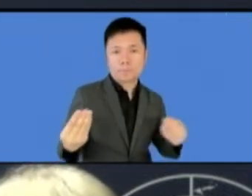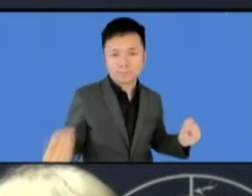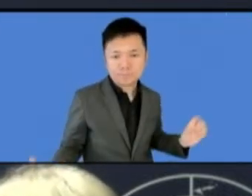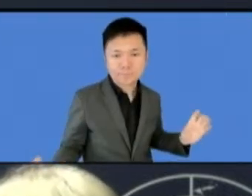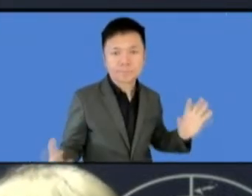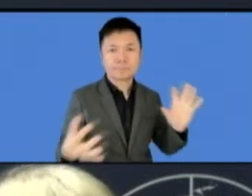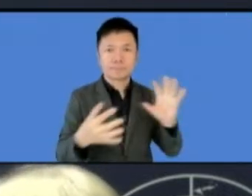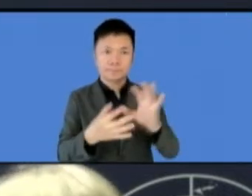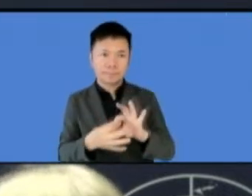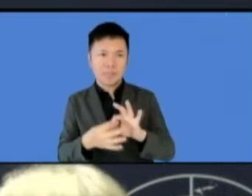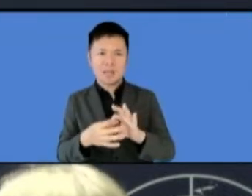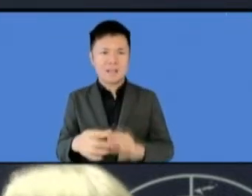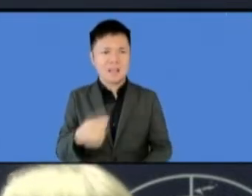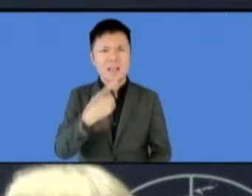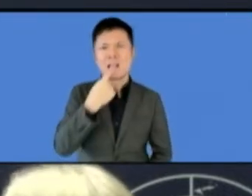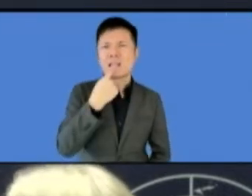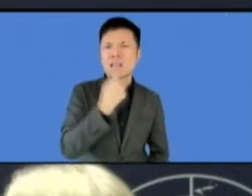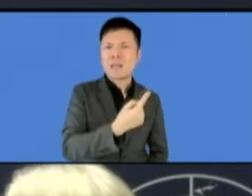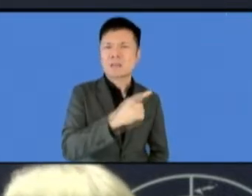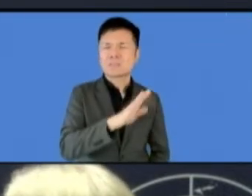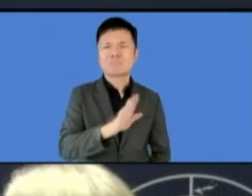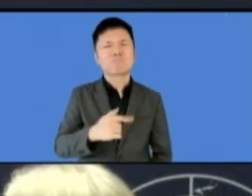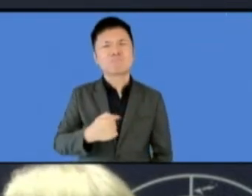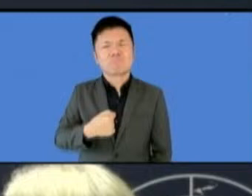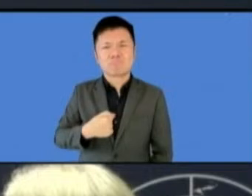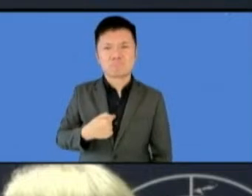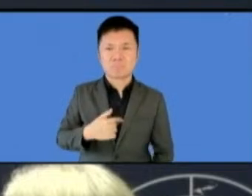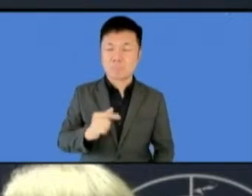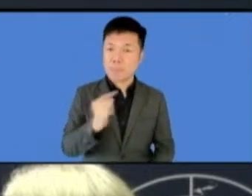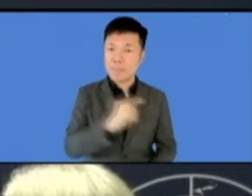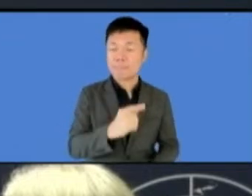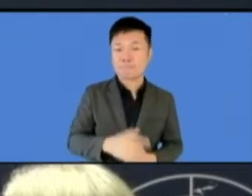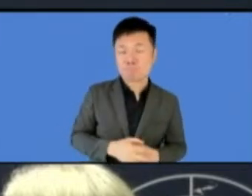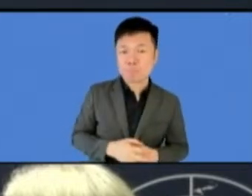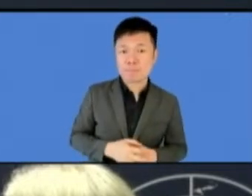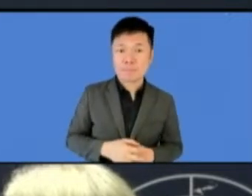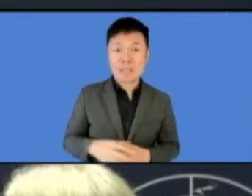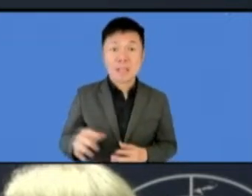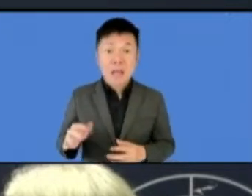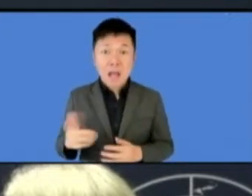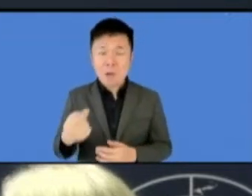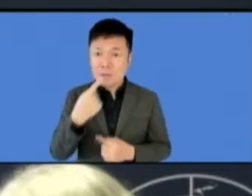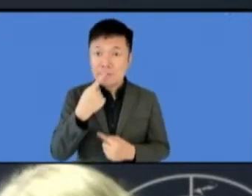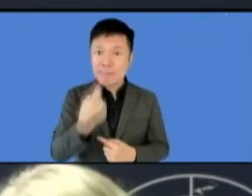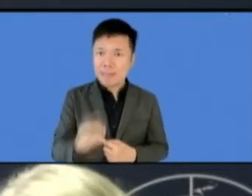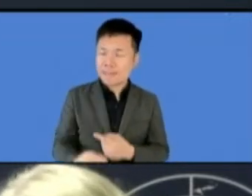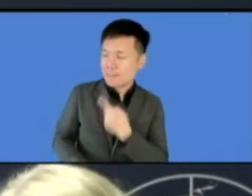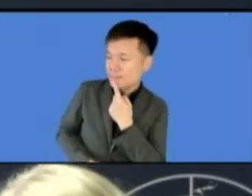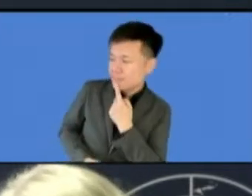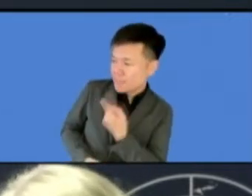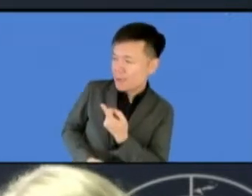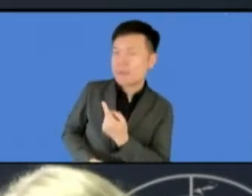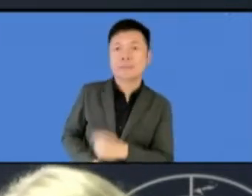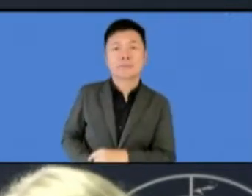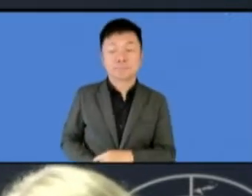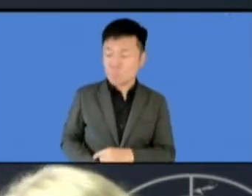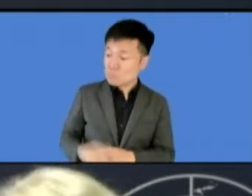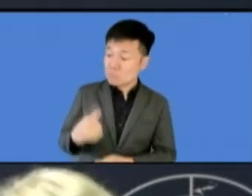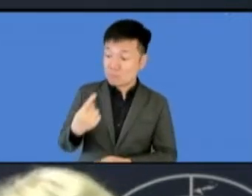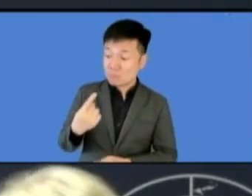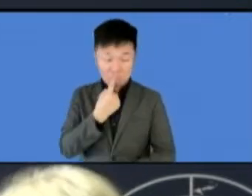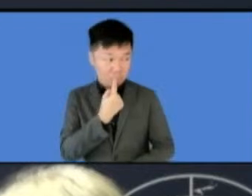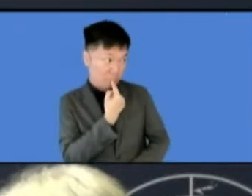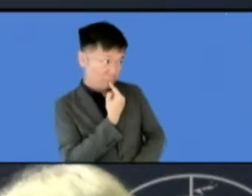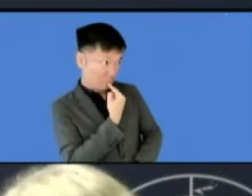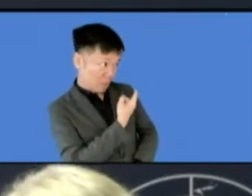but the tone that the generation actually has is very important. Are they seen essentially as having a voice